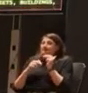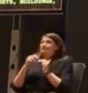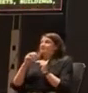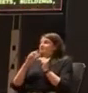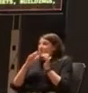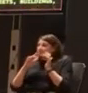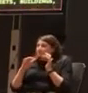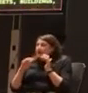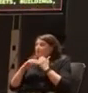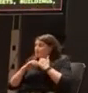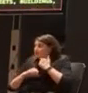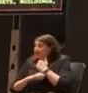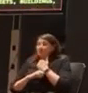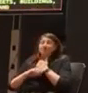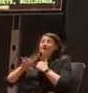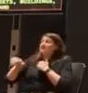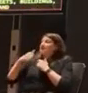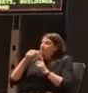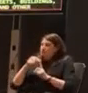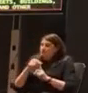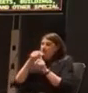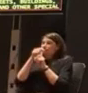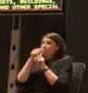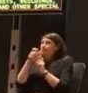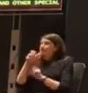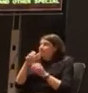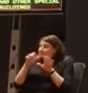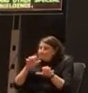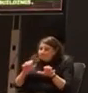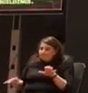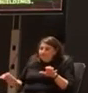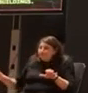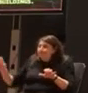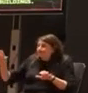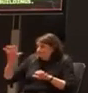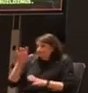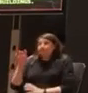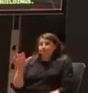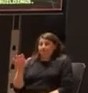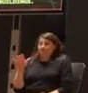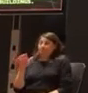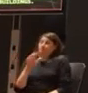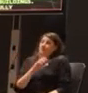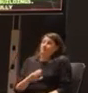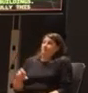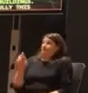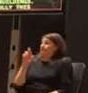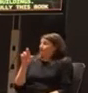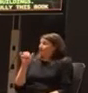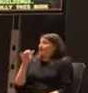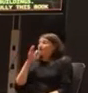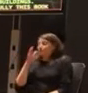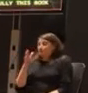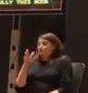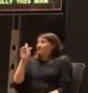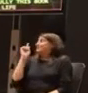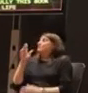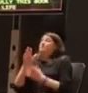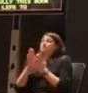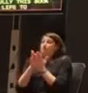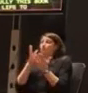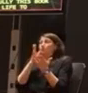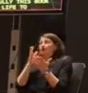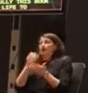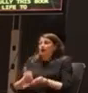other special sites and buildings. Hopefully this book will bring life to the names